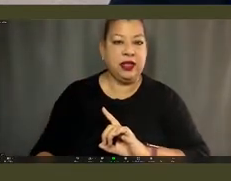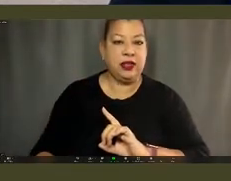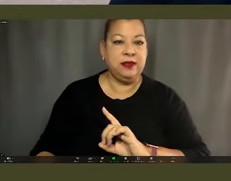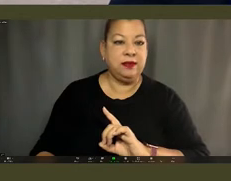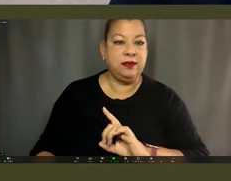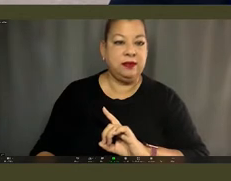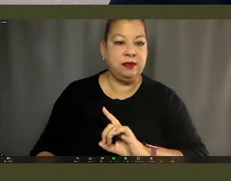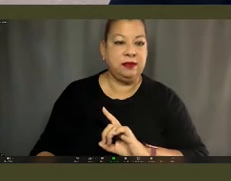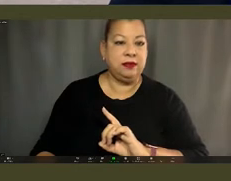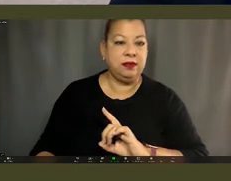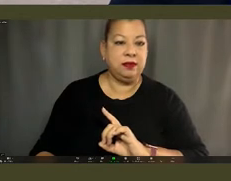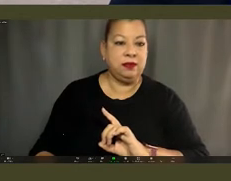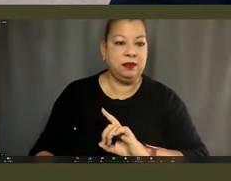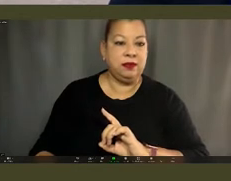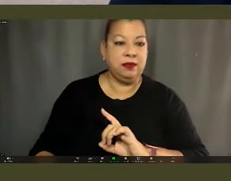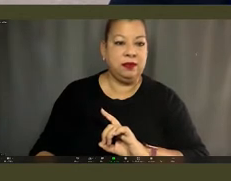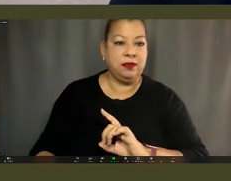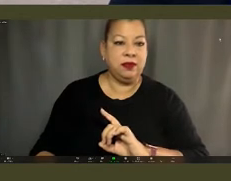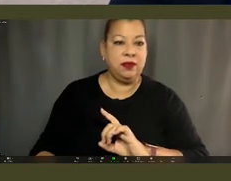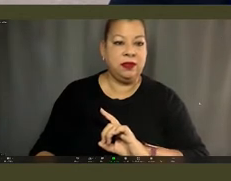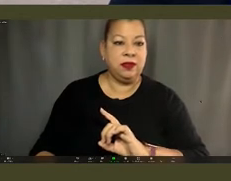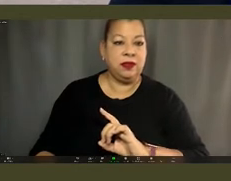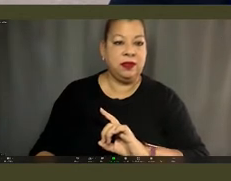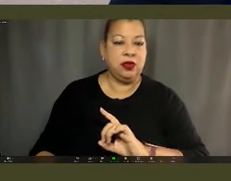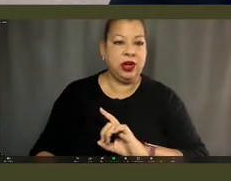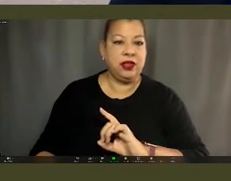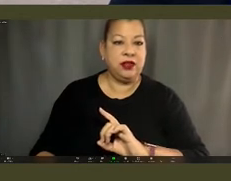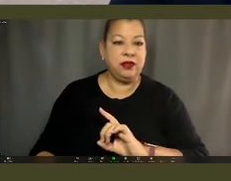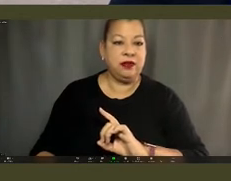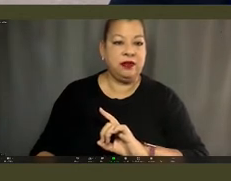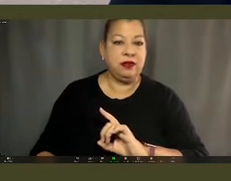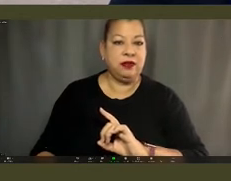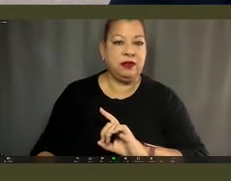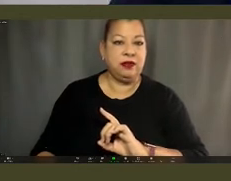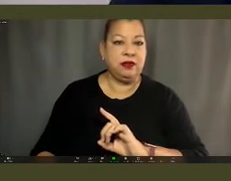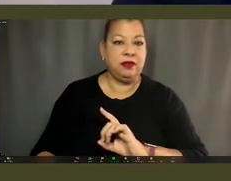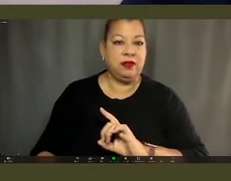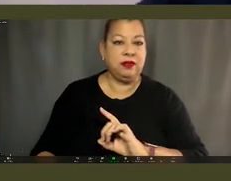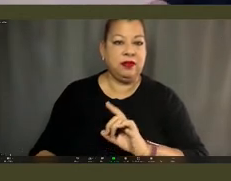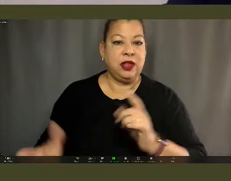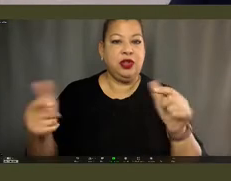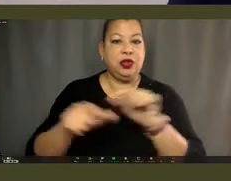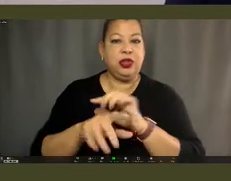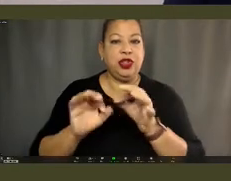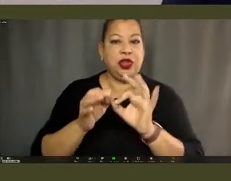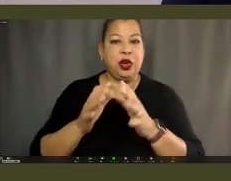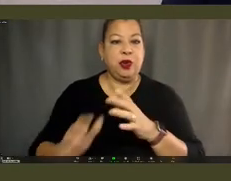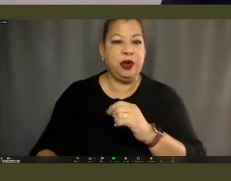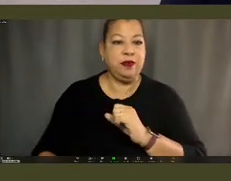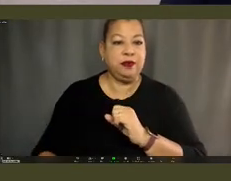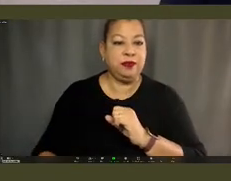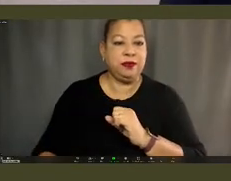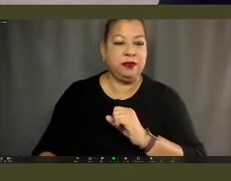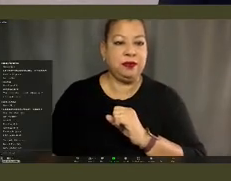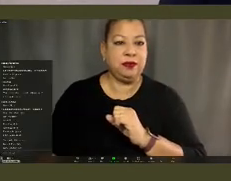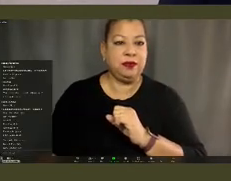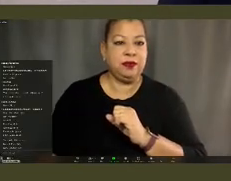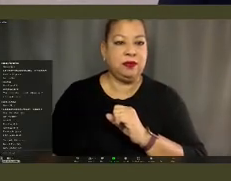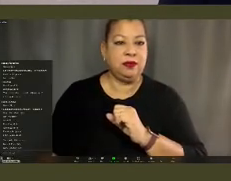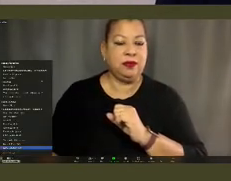agriculture, emergency warning systems, and funding for developing countries. I'm going to leave that poll open for a little